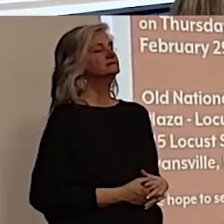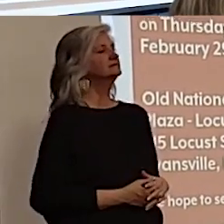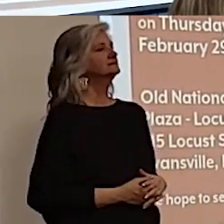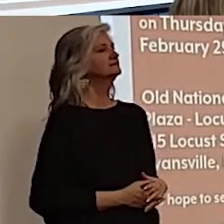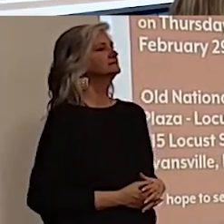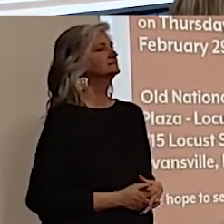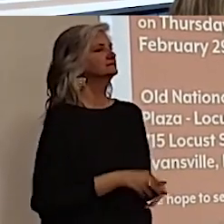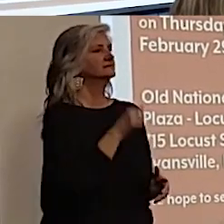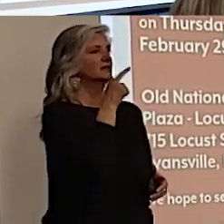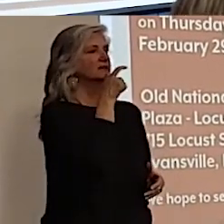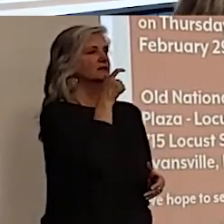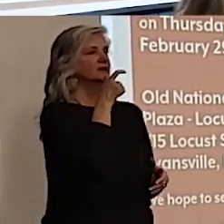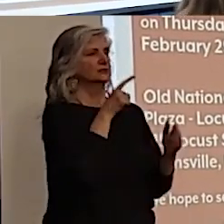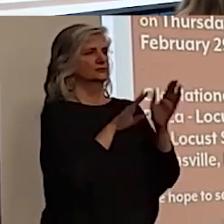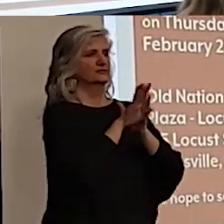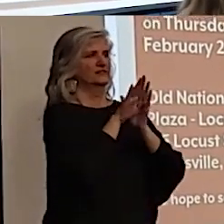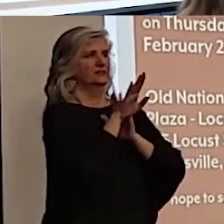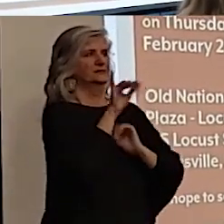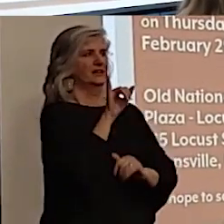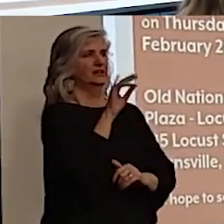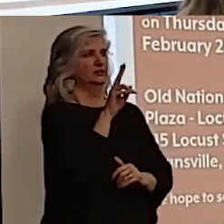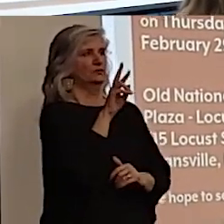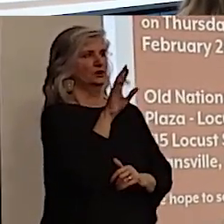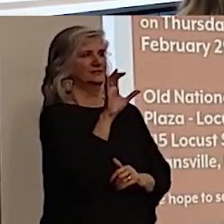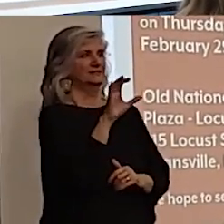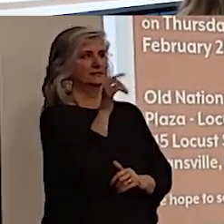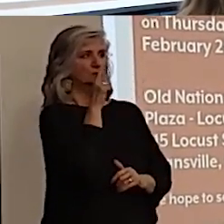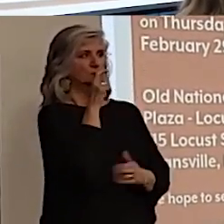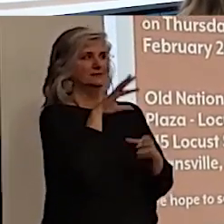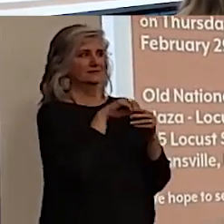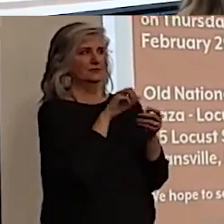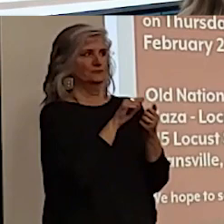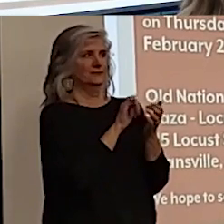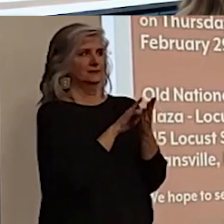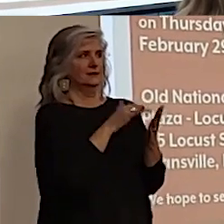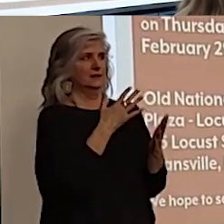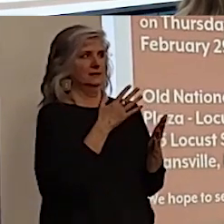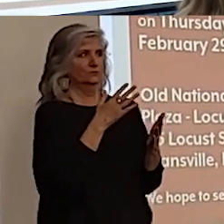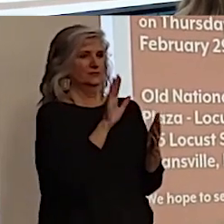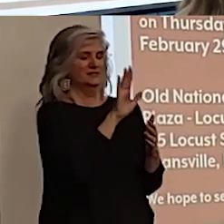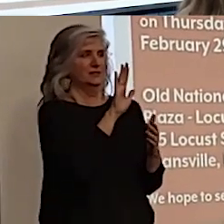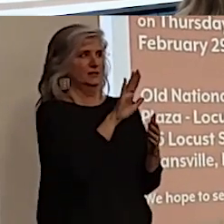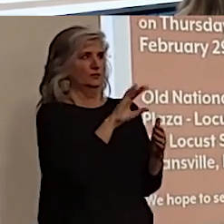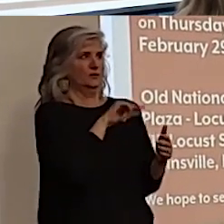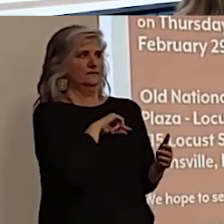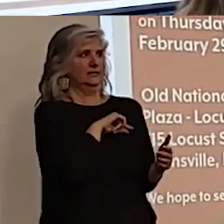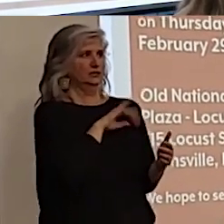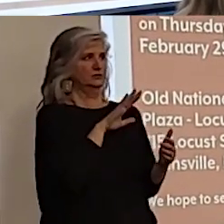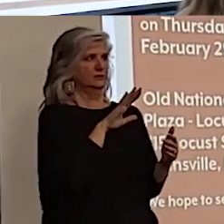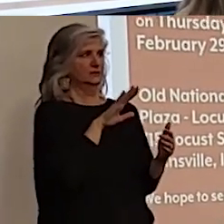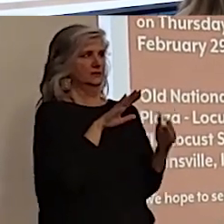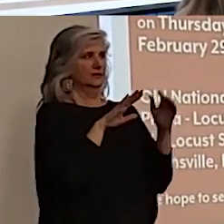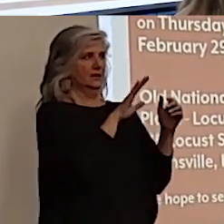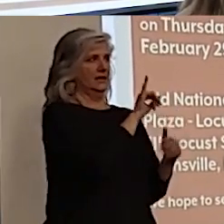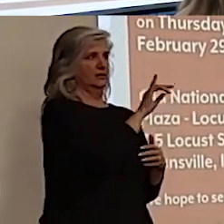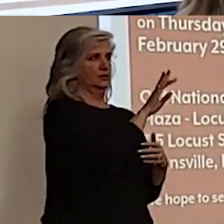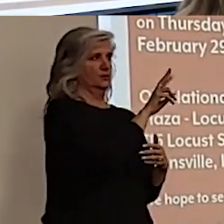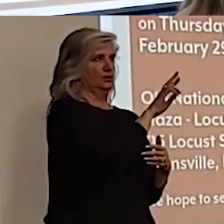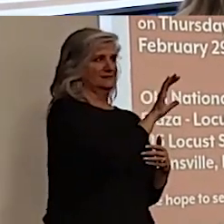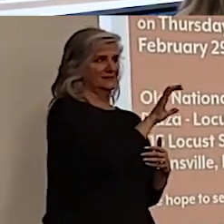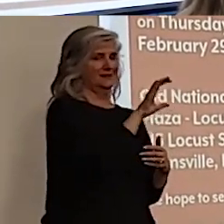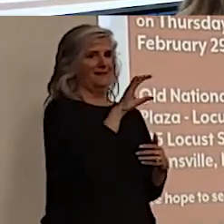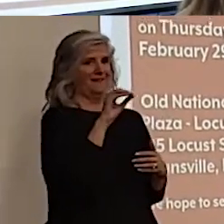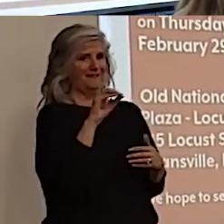Who comprises the IURC? What are their qualifications? And what, if any, revolving door exists between IURC and the industry?